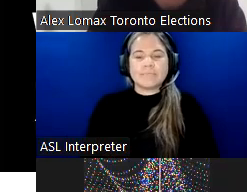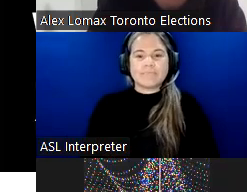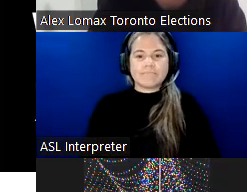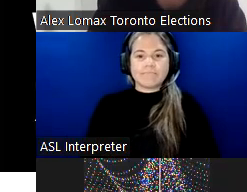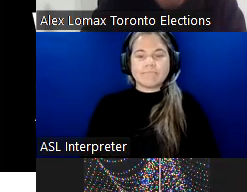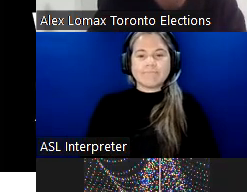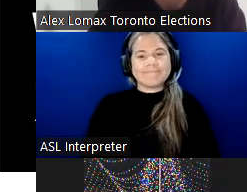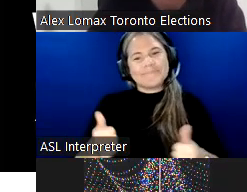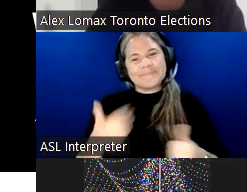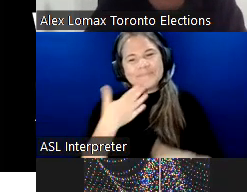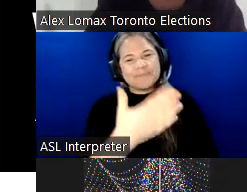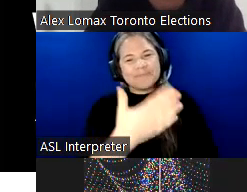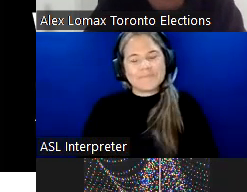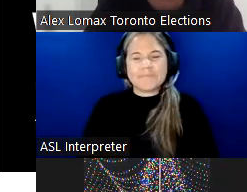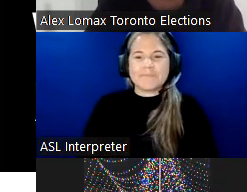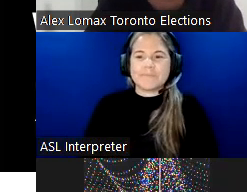Thank you.